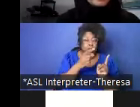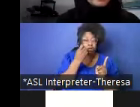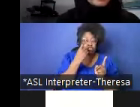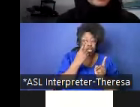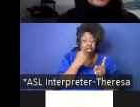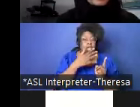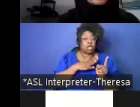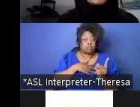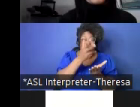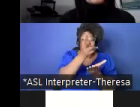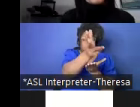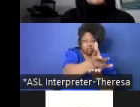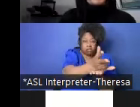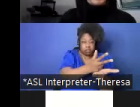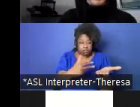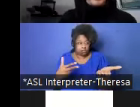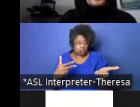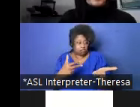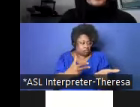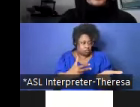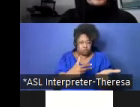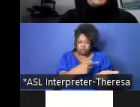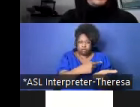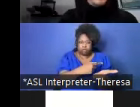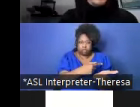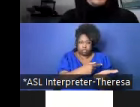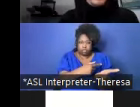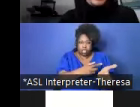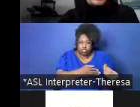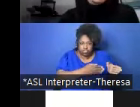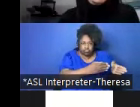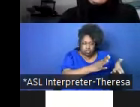of my driveway when you have the street torn up.